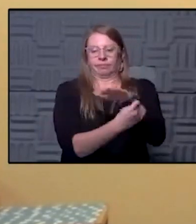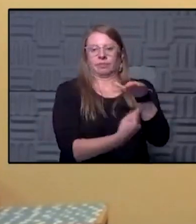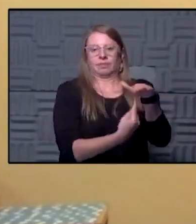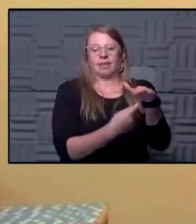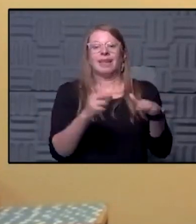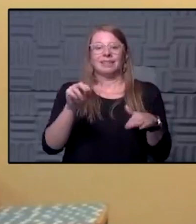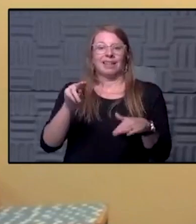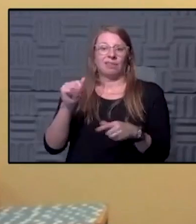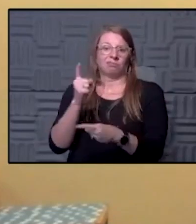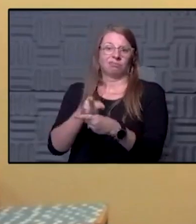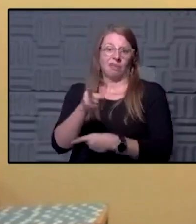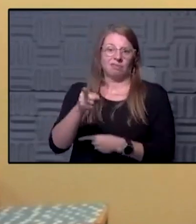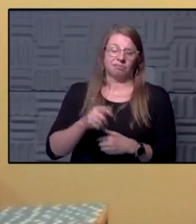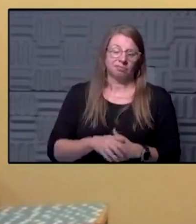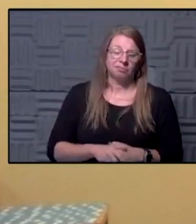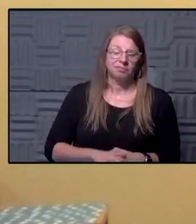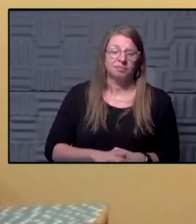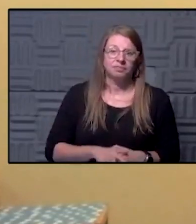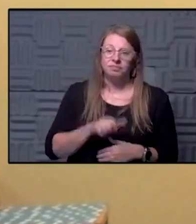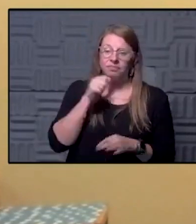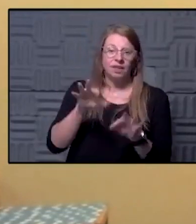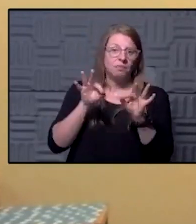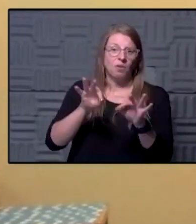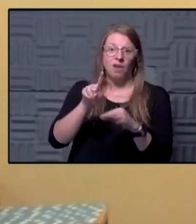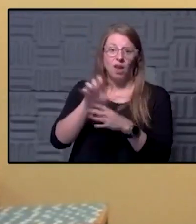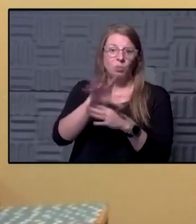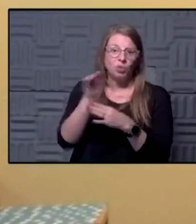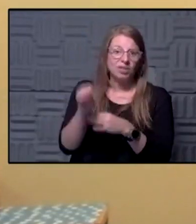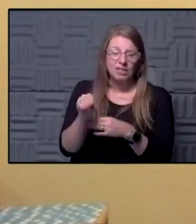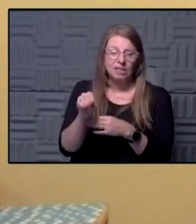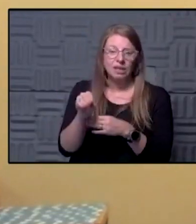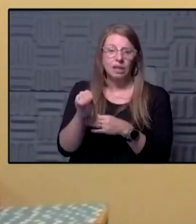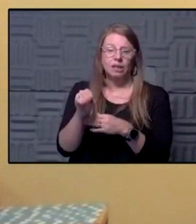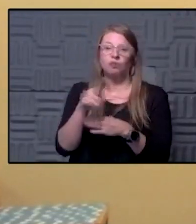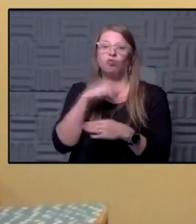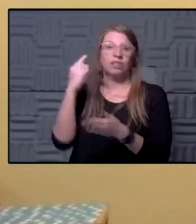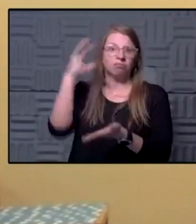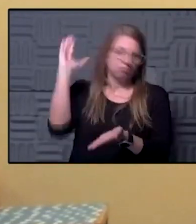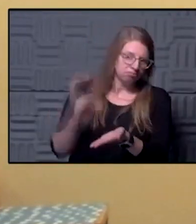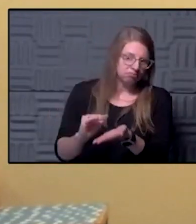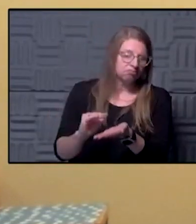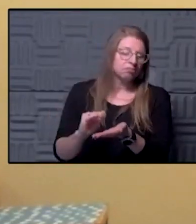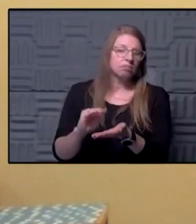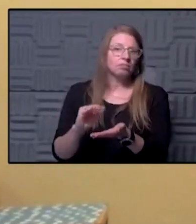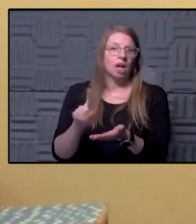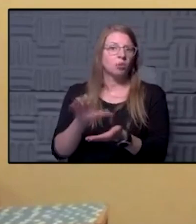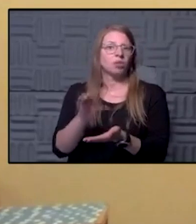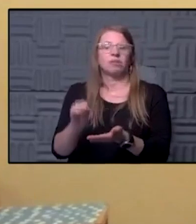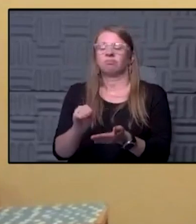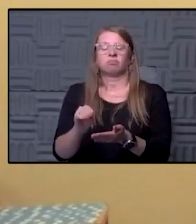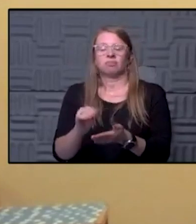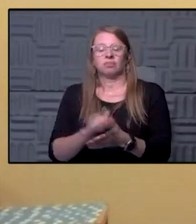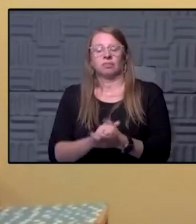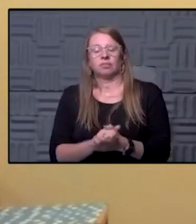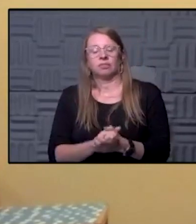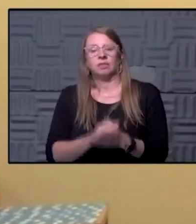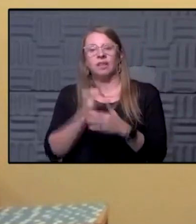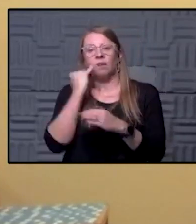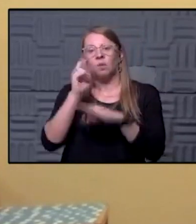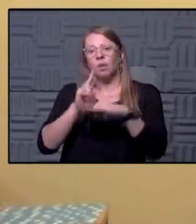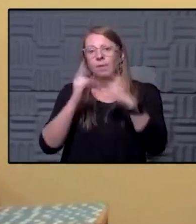right. It's not a perfect 100%, reduce the risk of spread of virus when you've got a mask on,